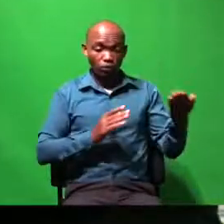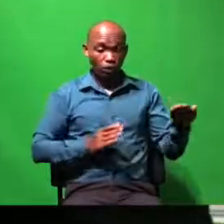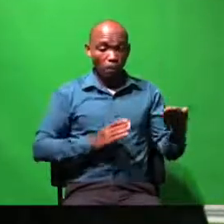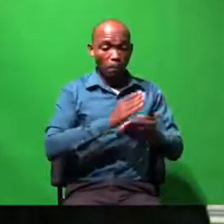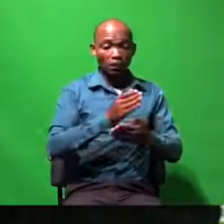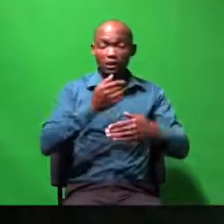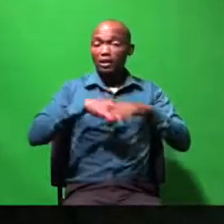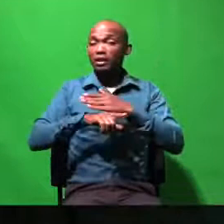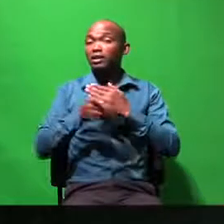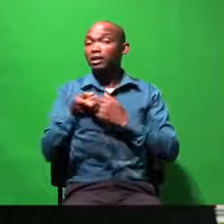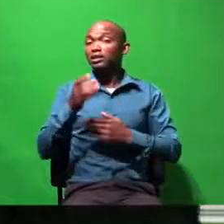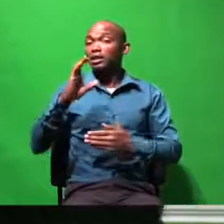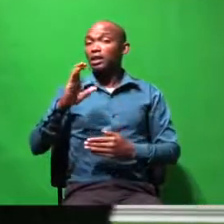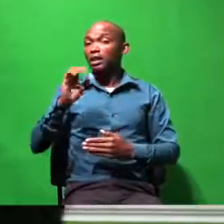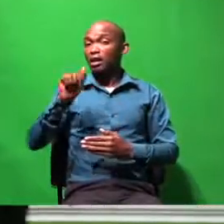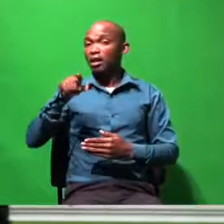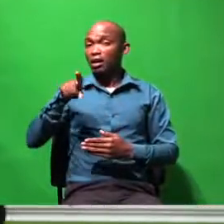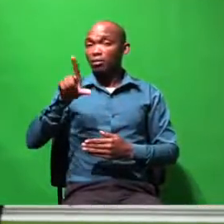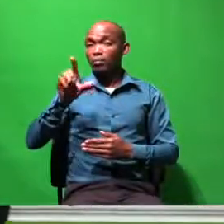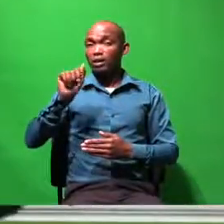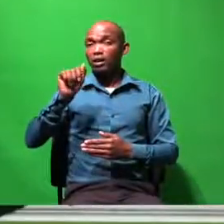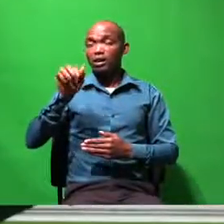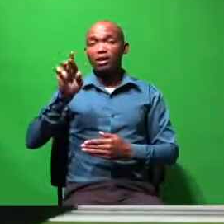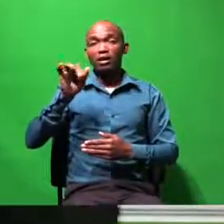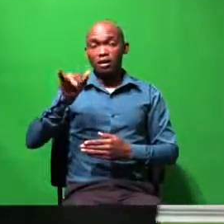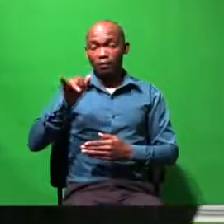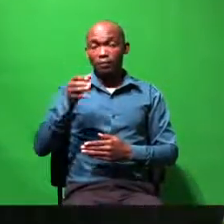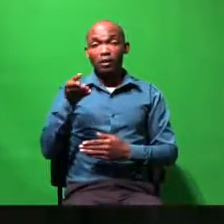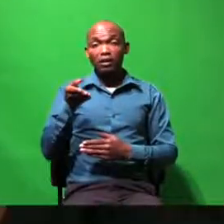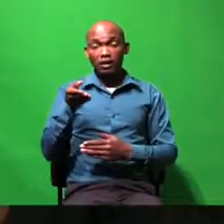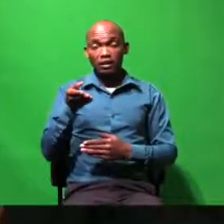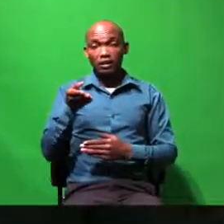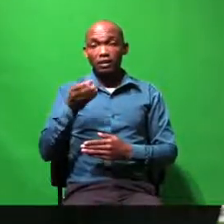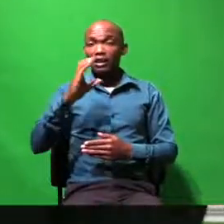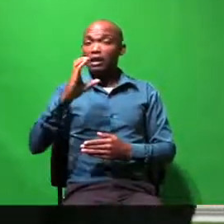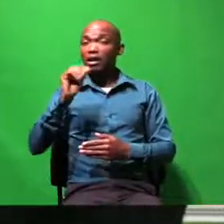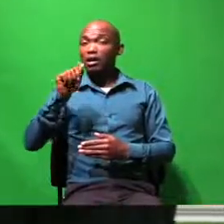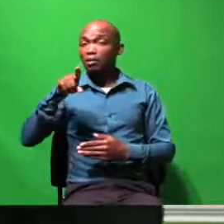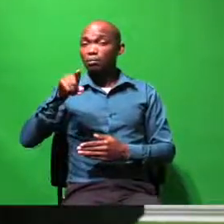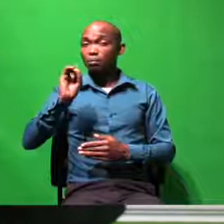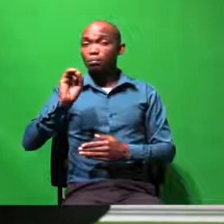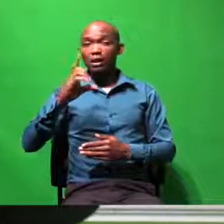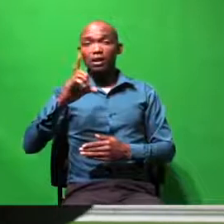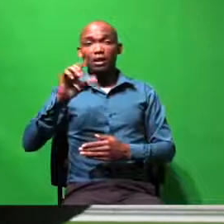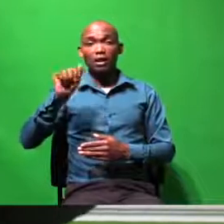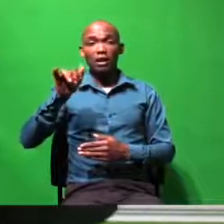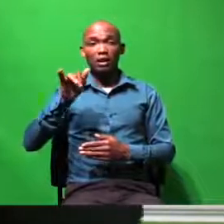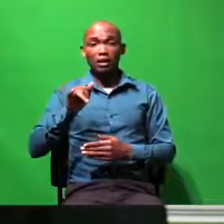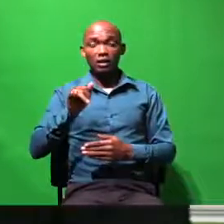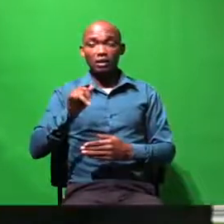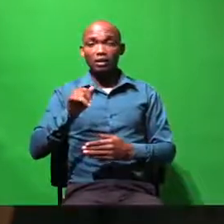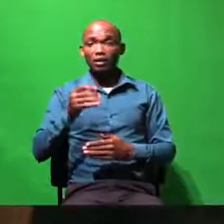through this capillary. So this capillary, whereby or through which